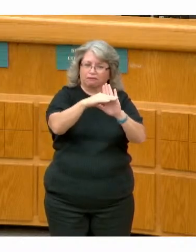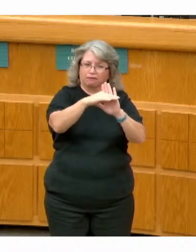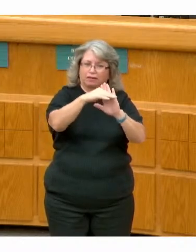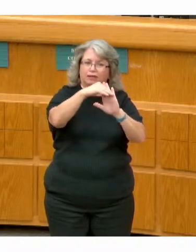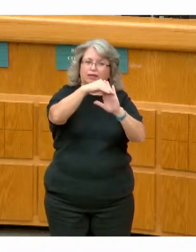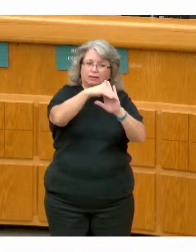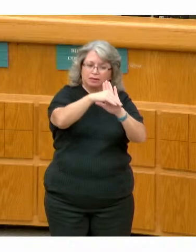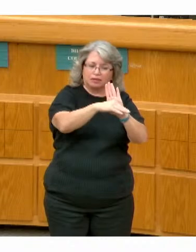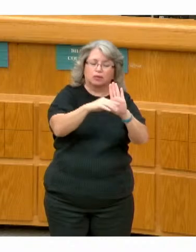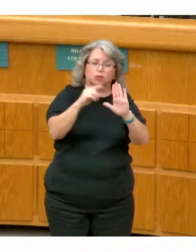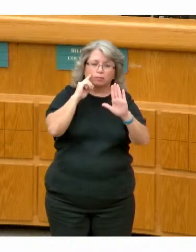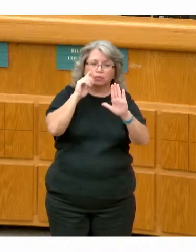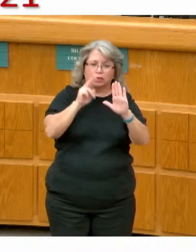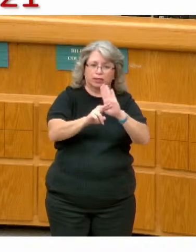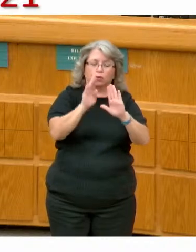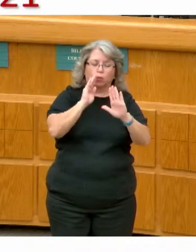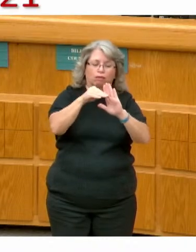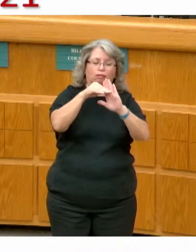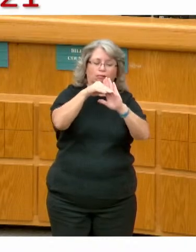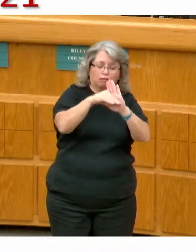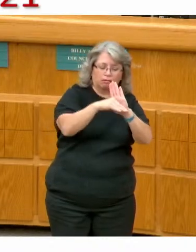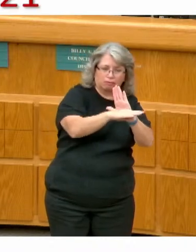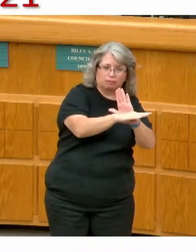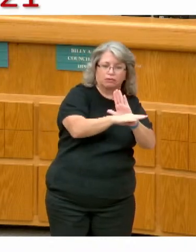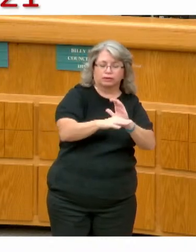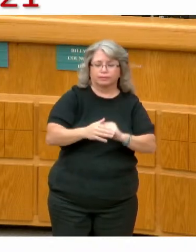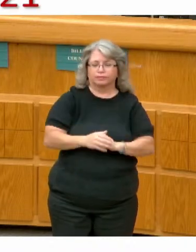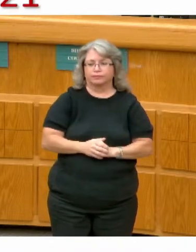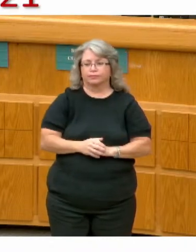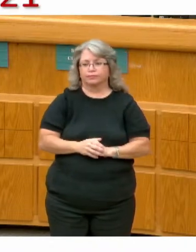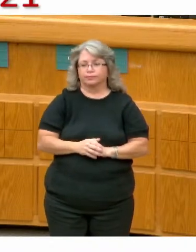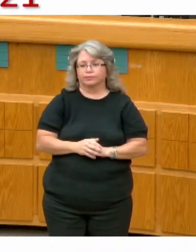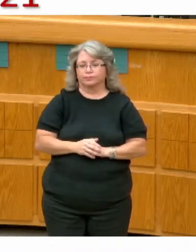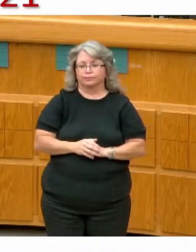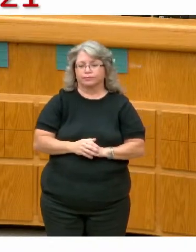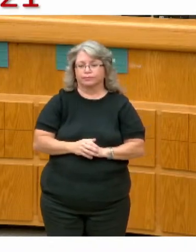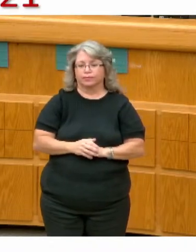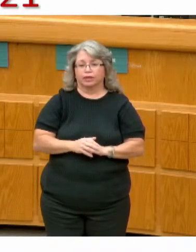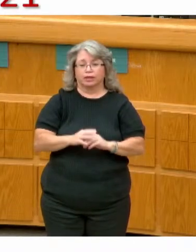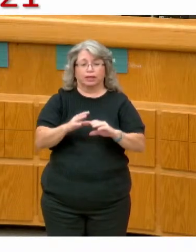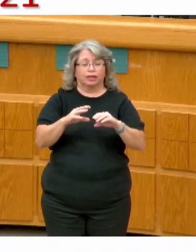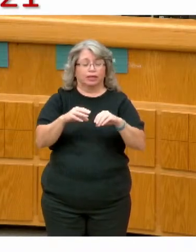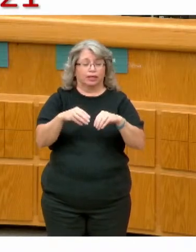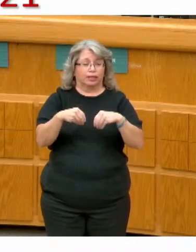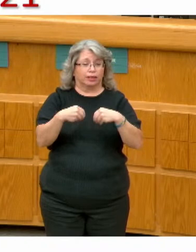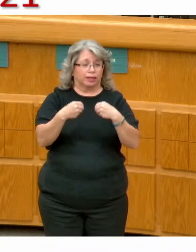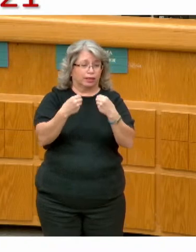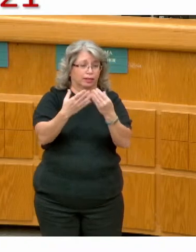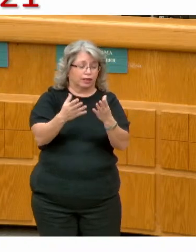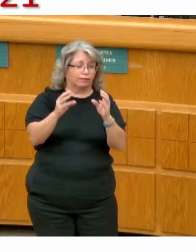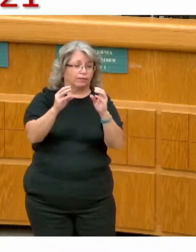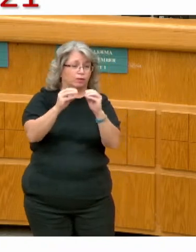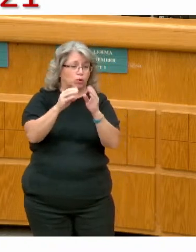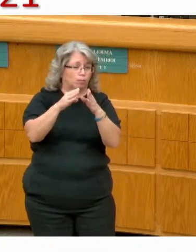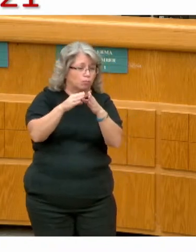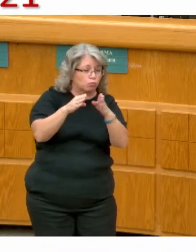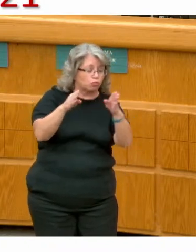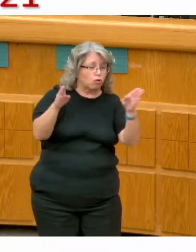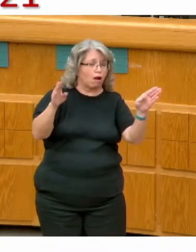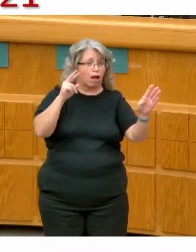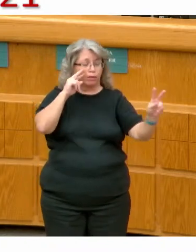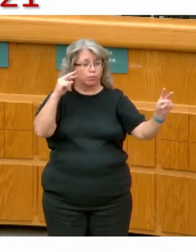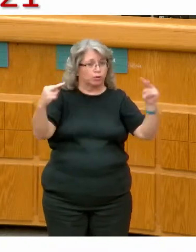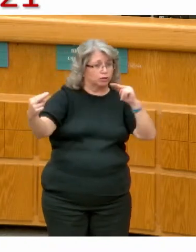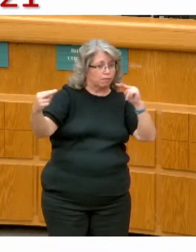decline into the future. Giving you a bit of a broader perspective of how many people have been in our ICUs